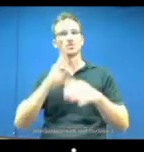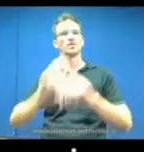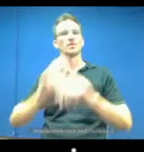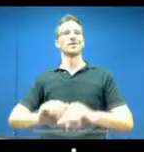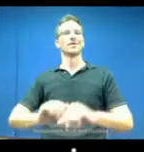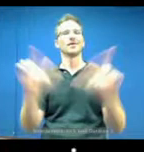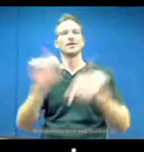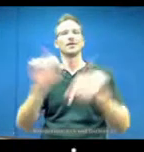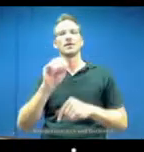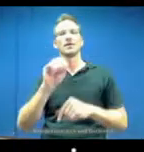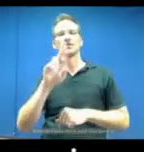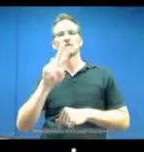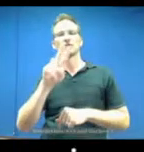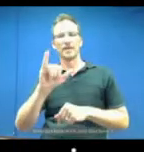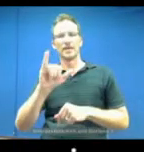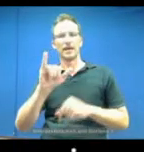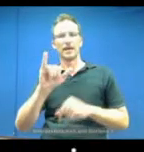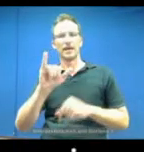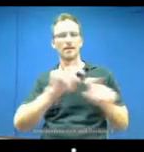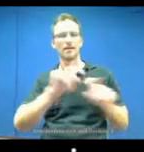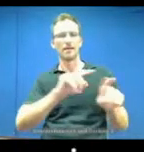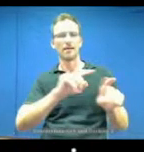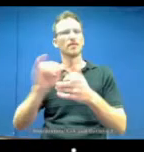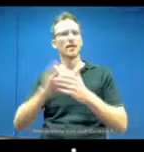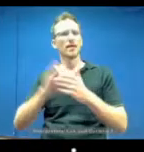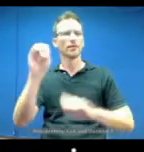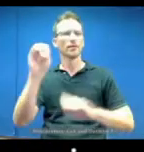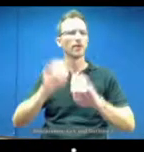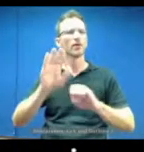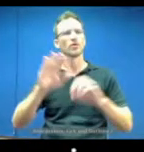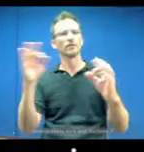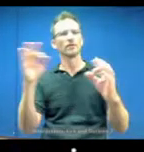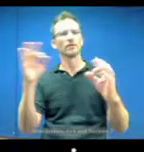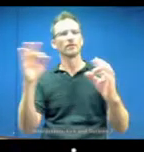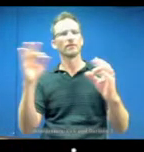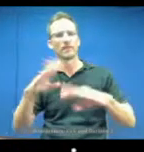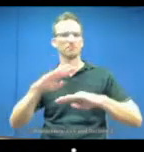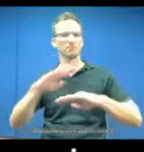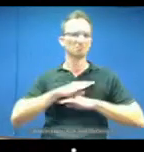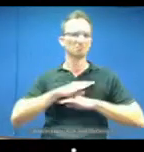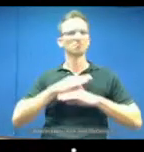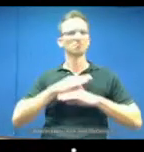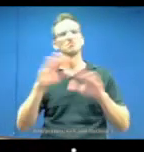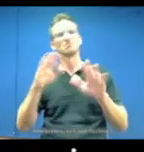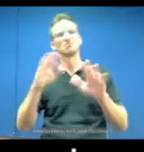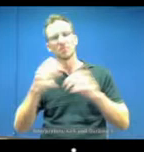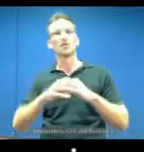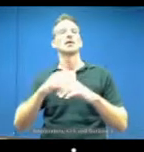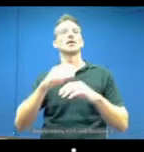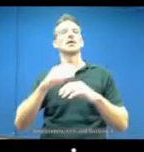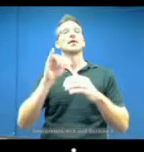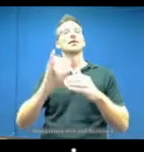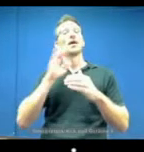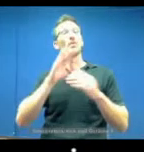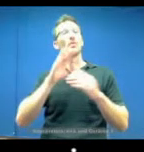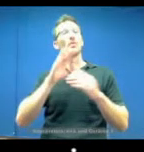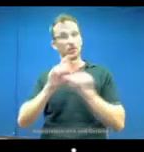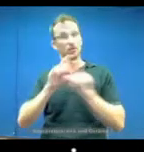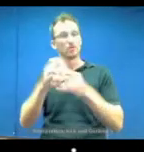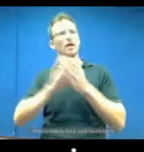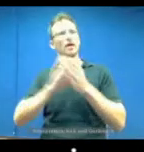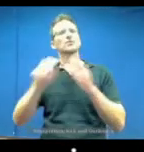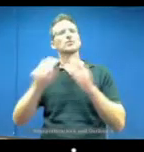survey, but this survey also will ask you for your CEU information. If the survey does not